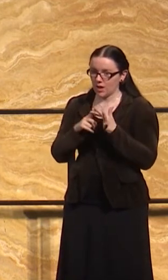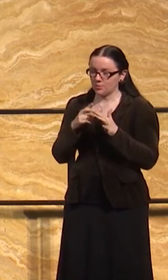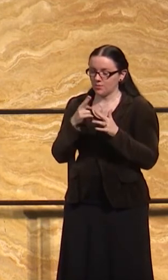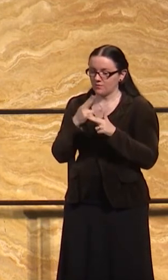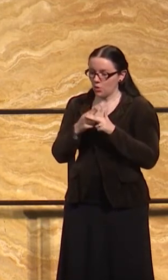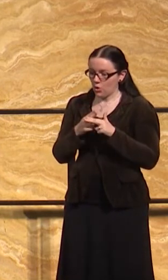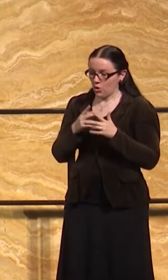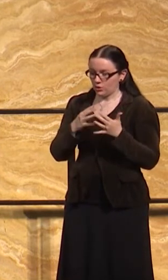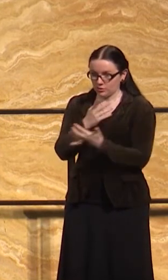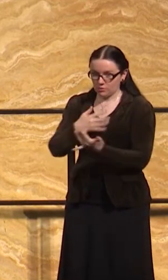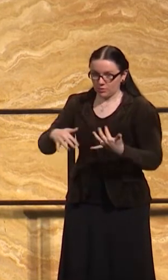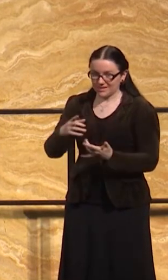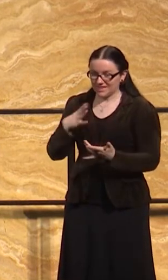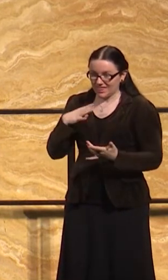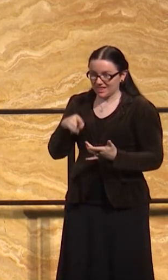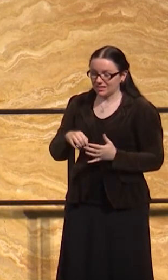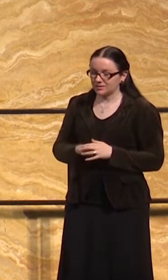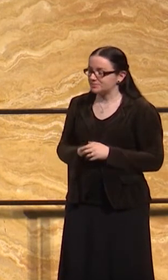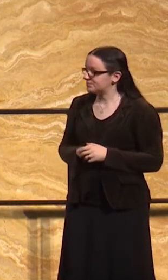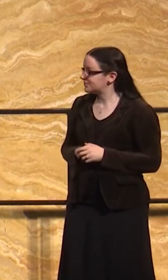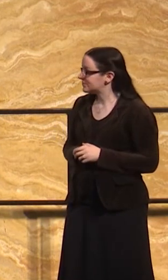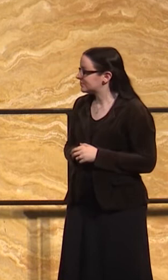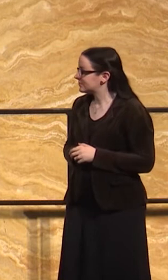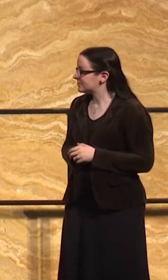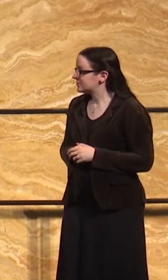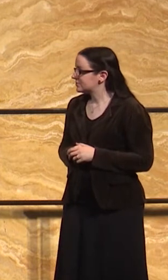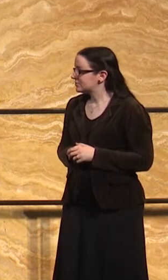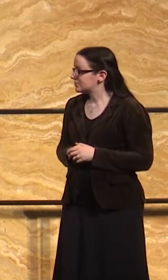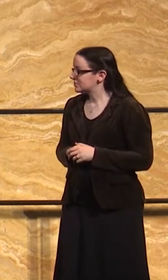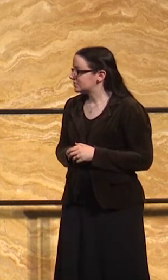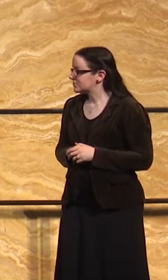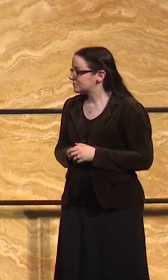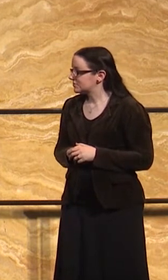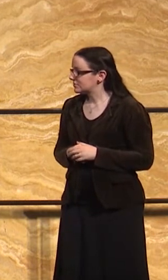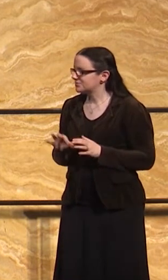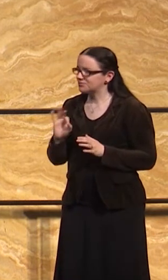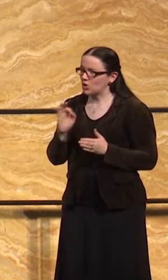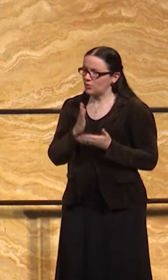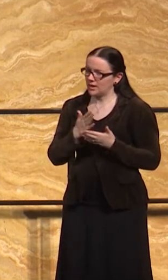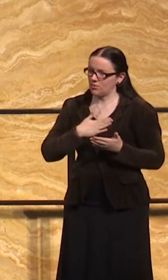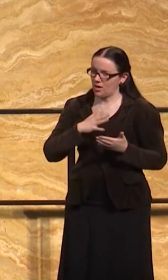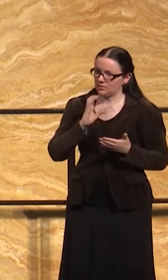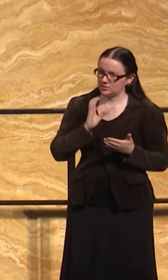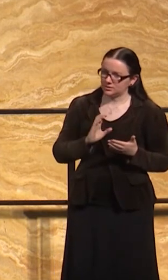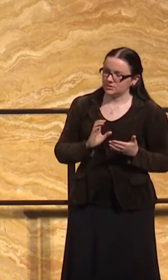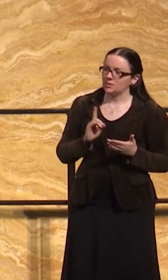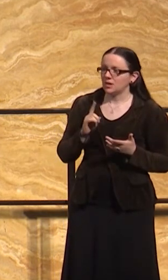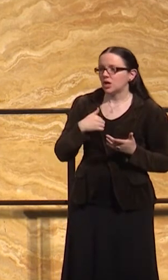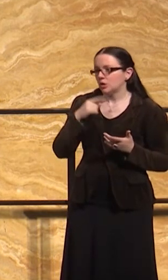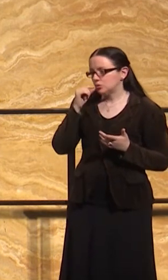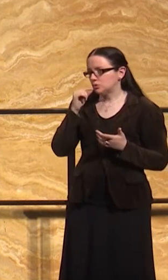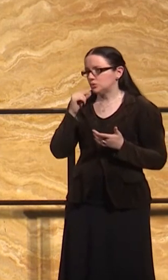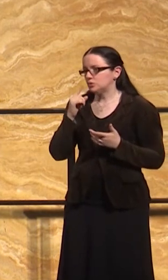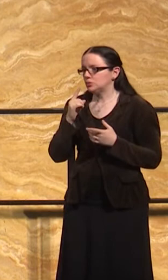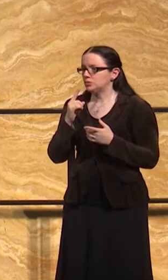that need and want that? Not only Timor-Leste, but I could also cite